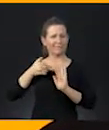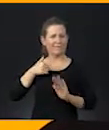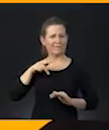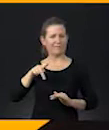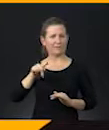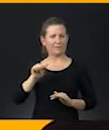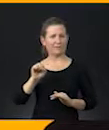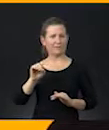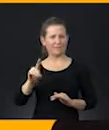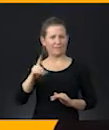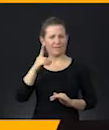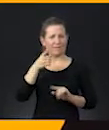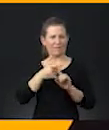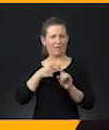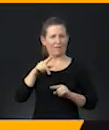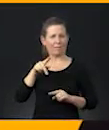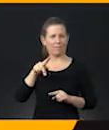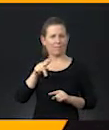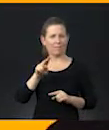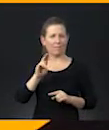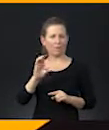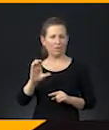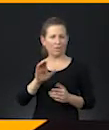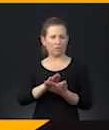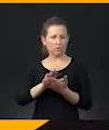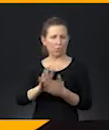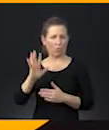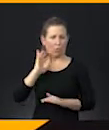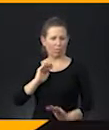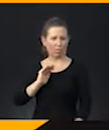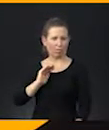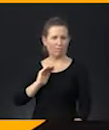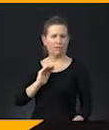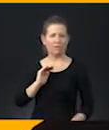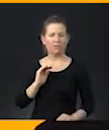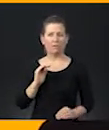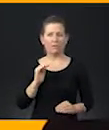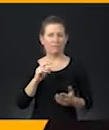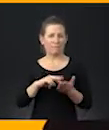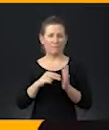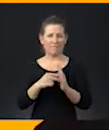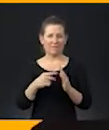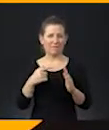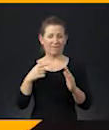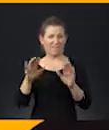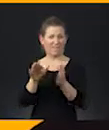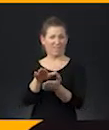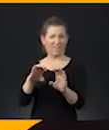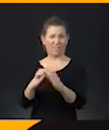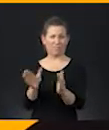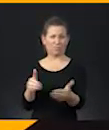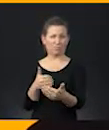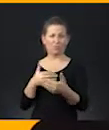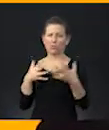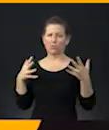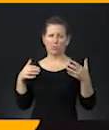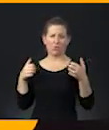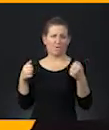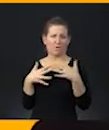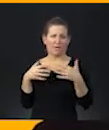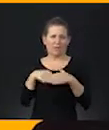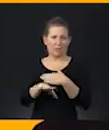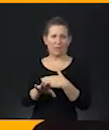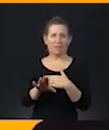from my previous experience with public school. And so I was too afraid to enter a classroom or anything like